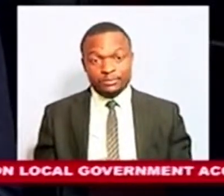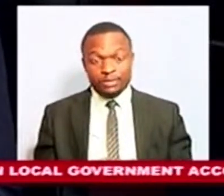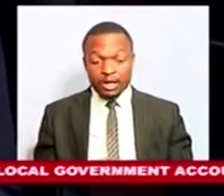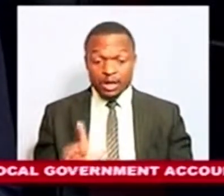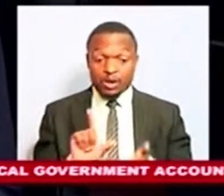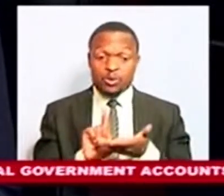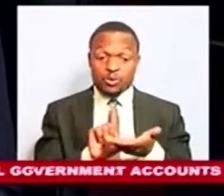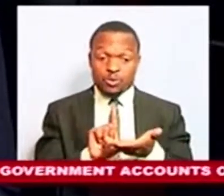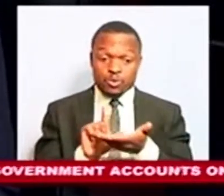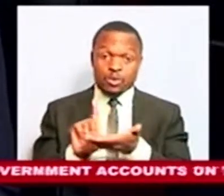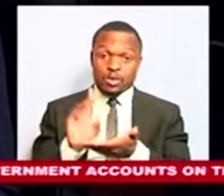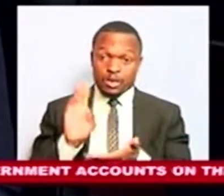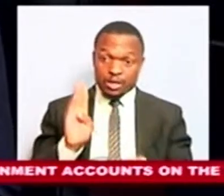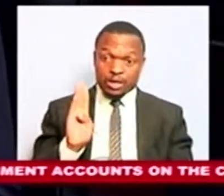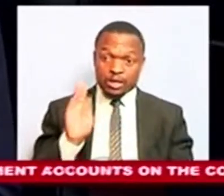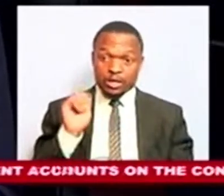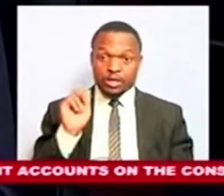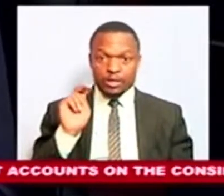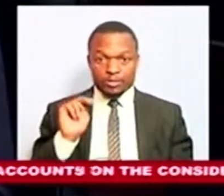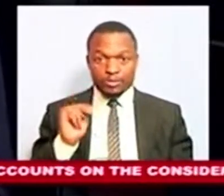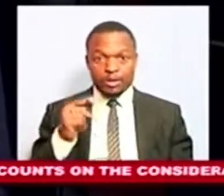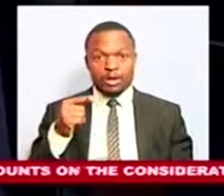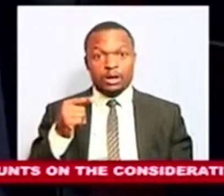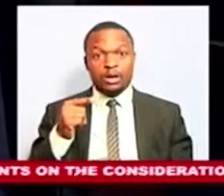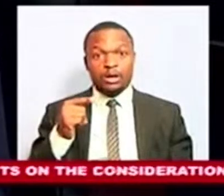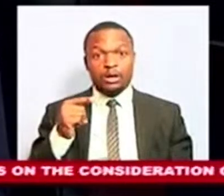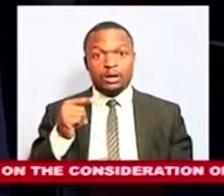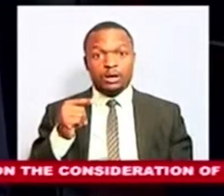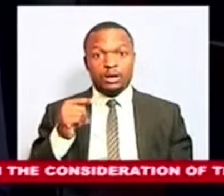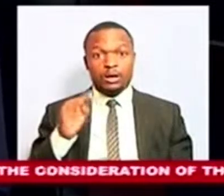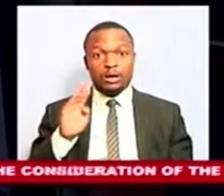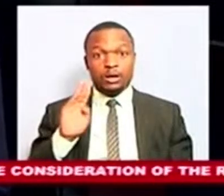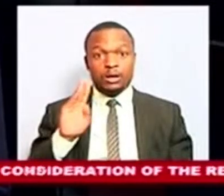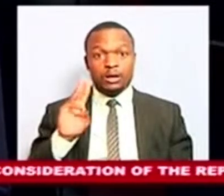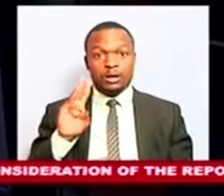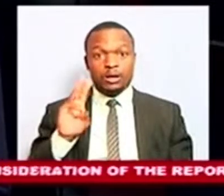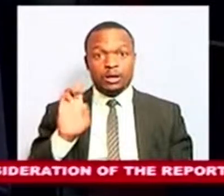loans, Bangweulu. You seem to have a balance of